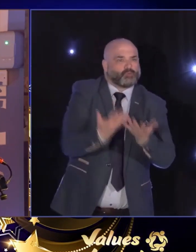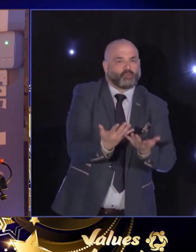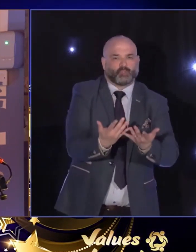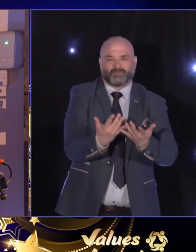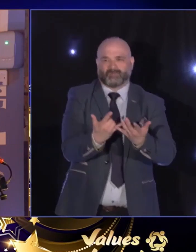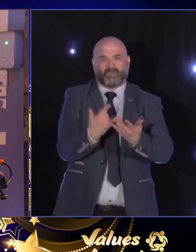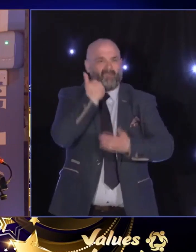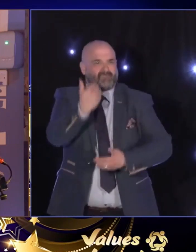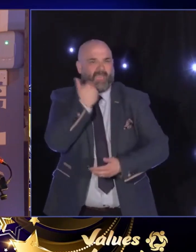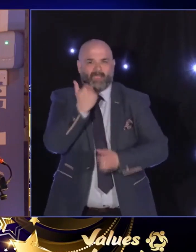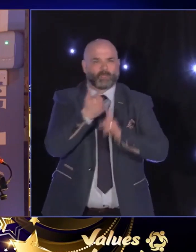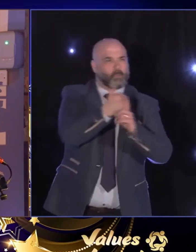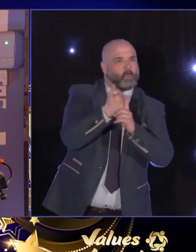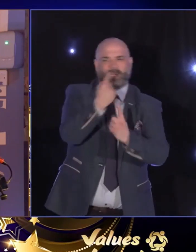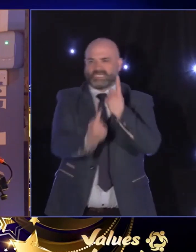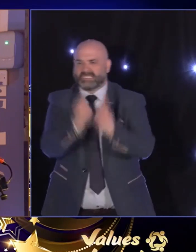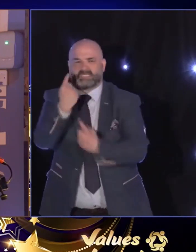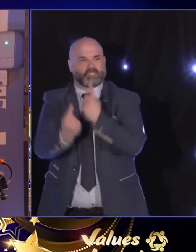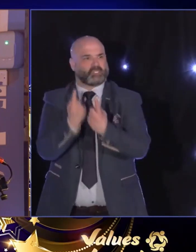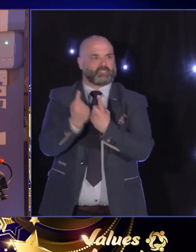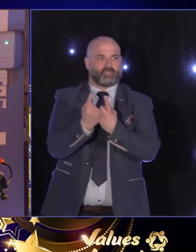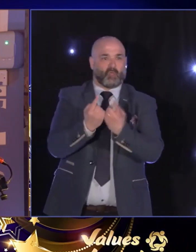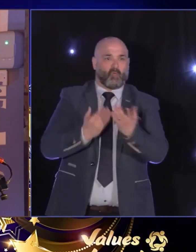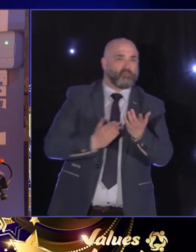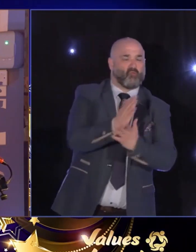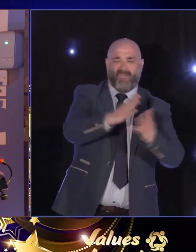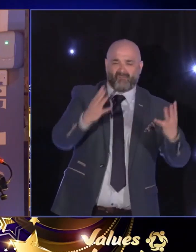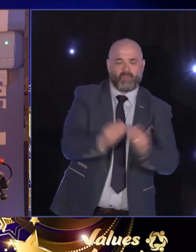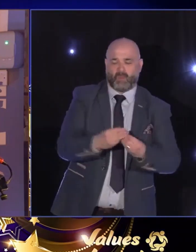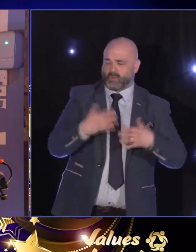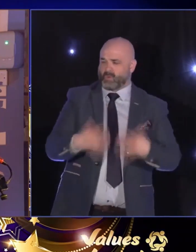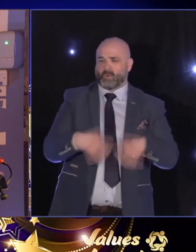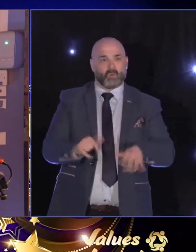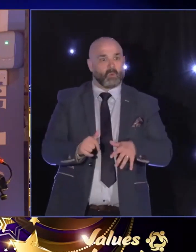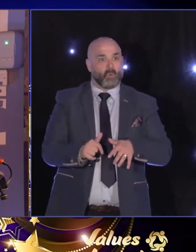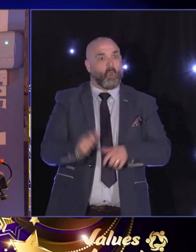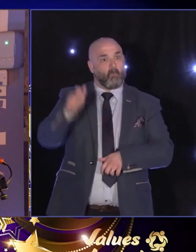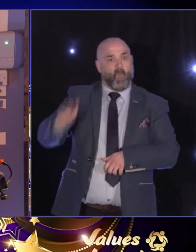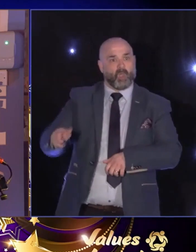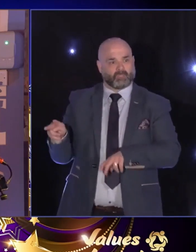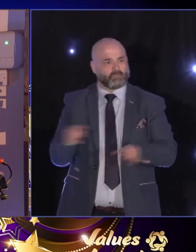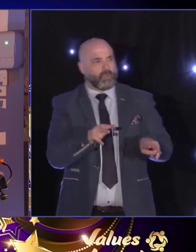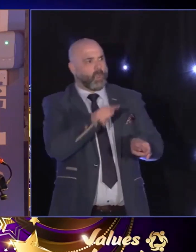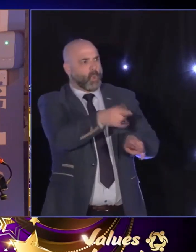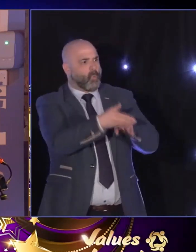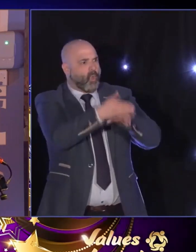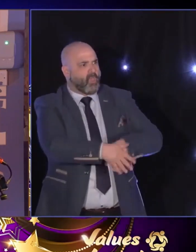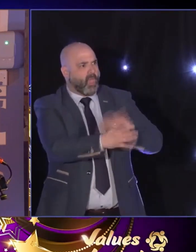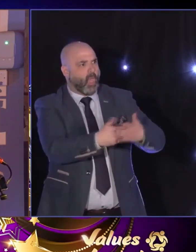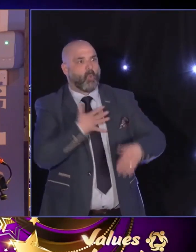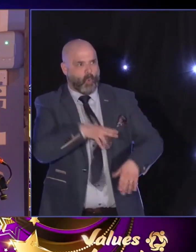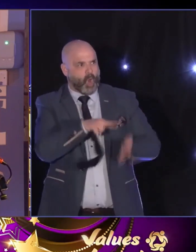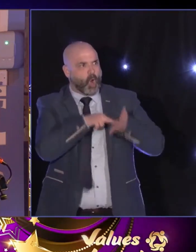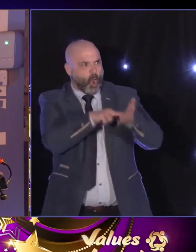the way you support each other, the way you support our service users, meant enough to someone who'd seen you, knows you, to take the